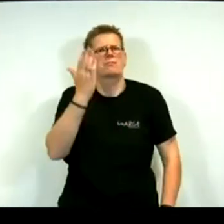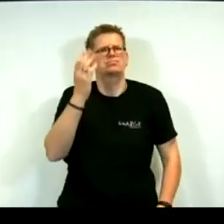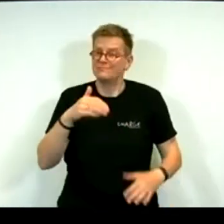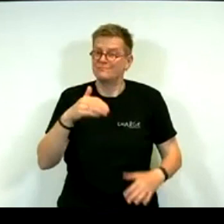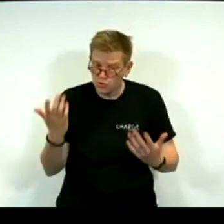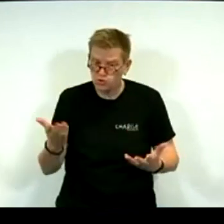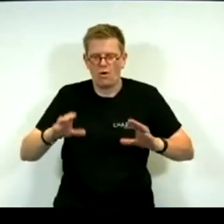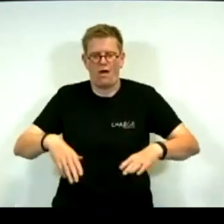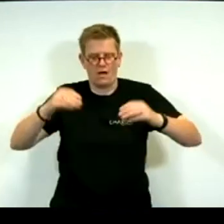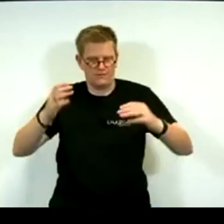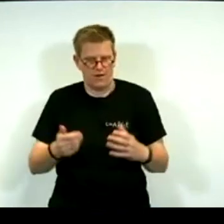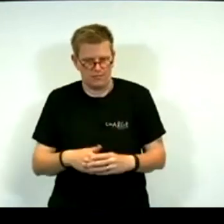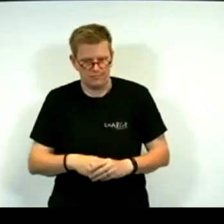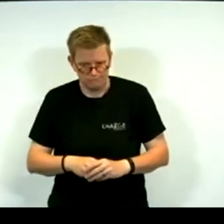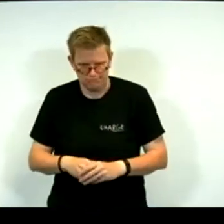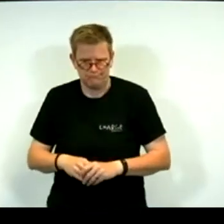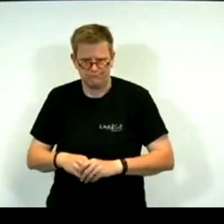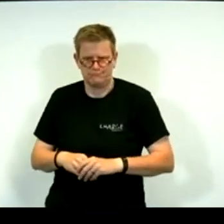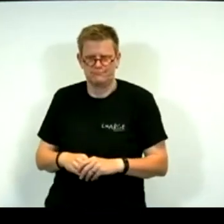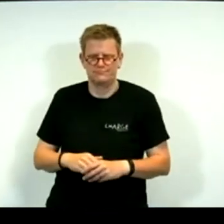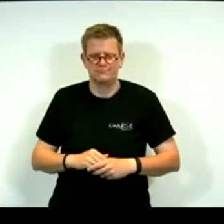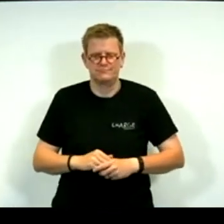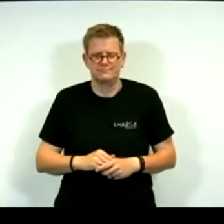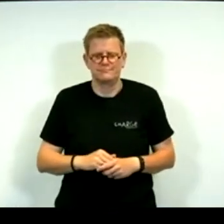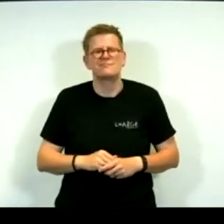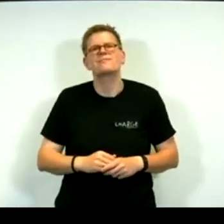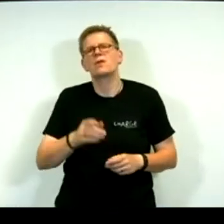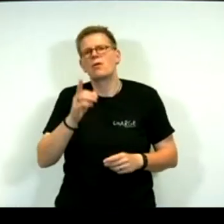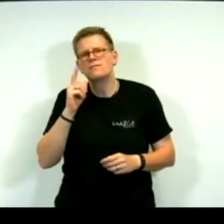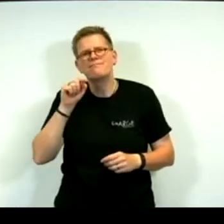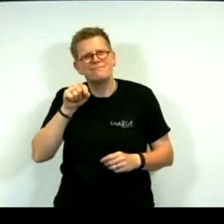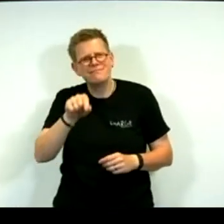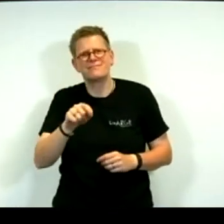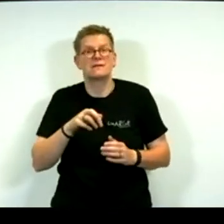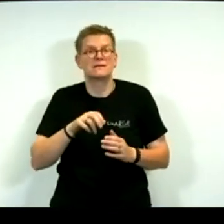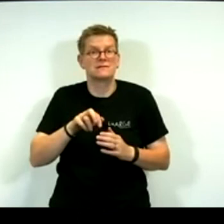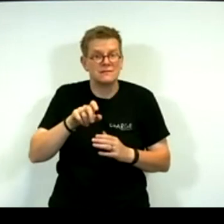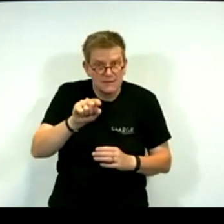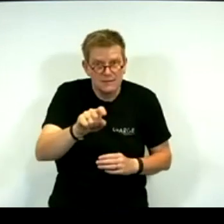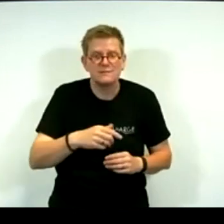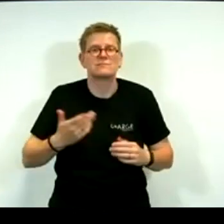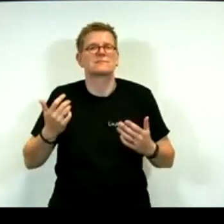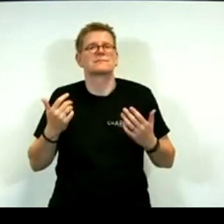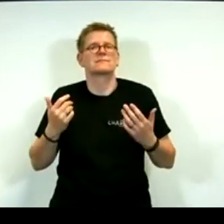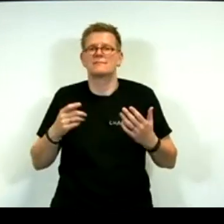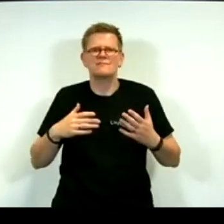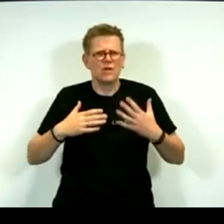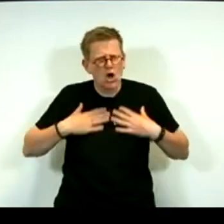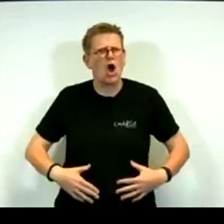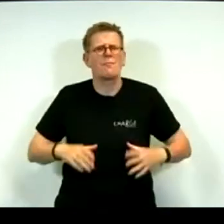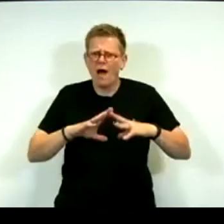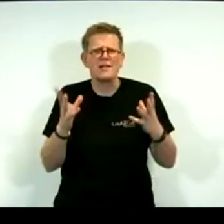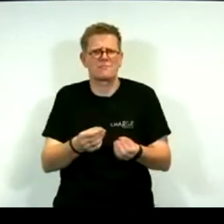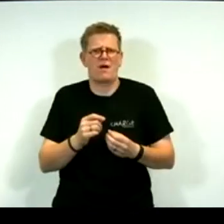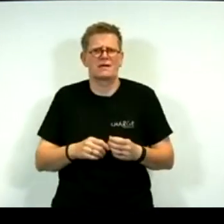You know, because we don't walk with our feet, we walk with our whole body. If your feet walk, the rest of you goes with them. You know,